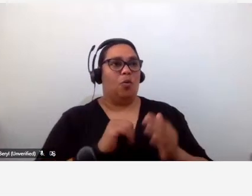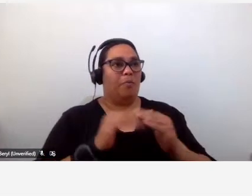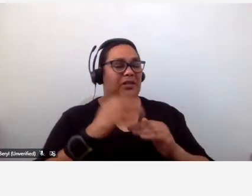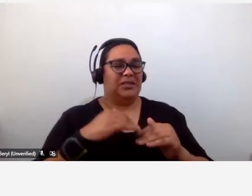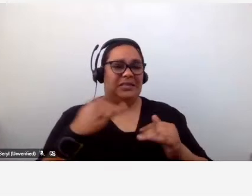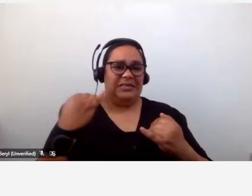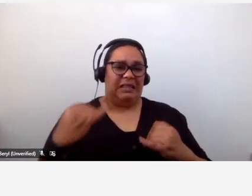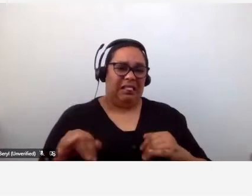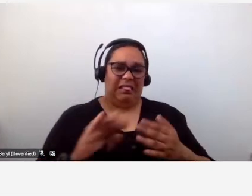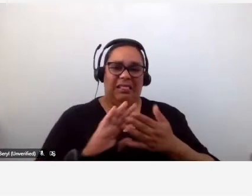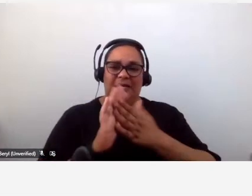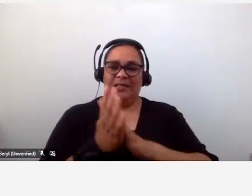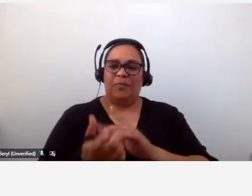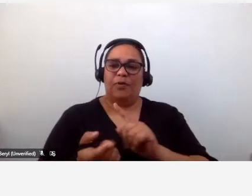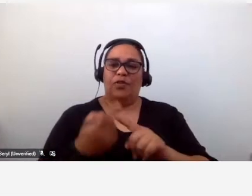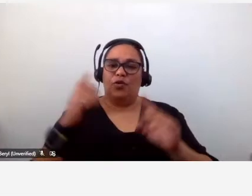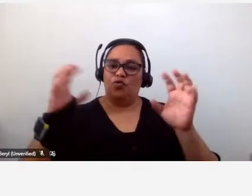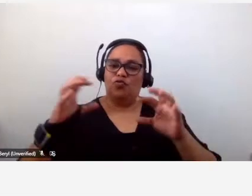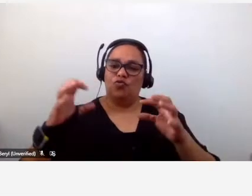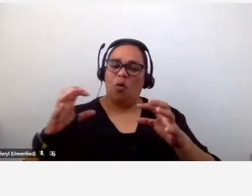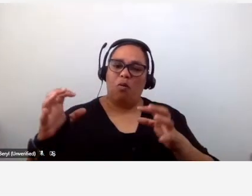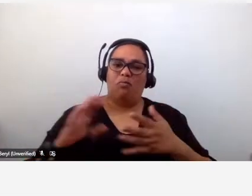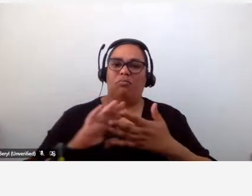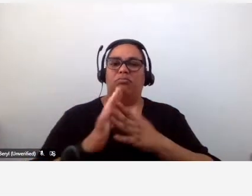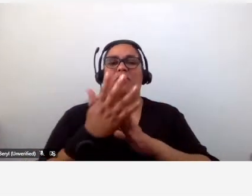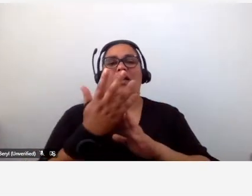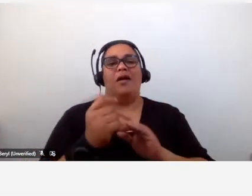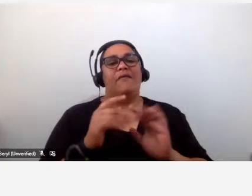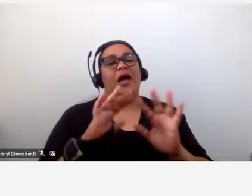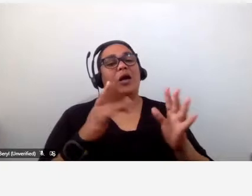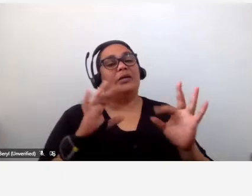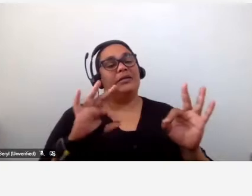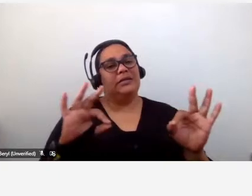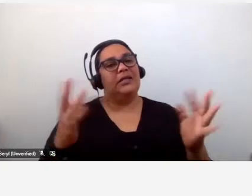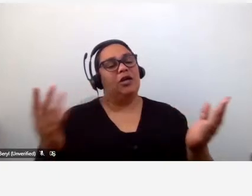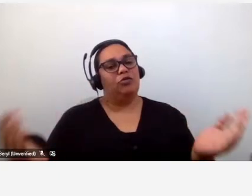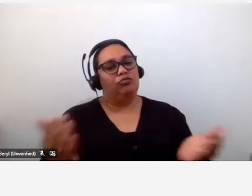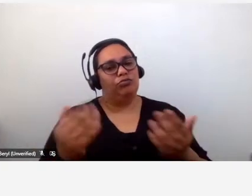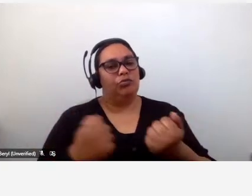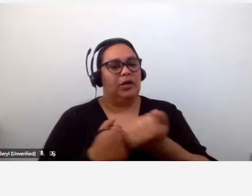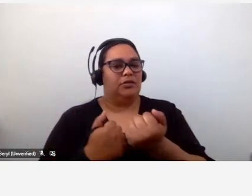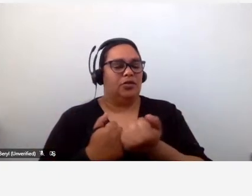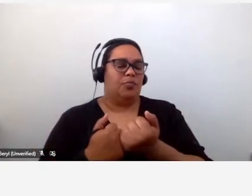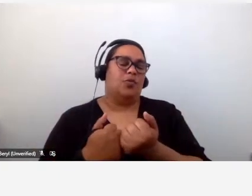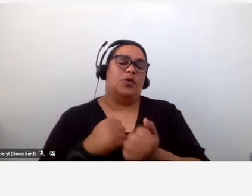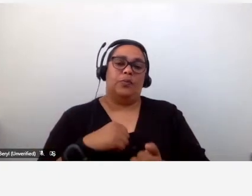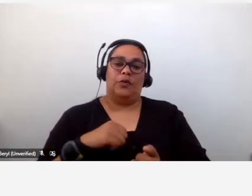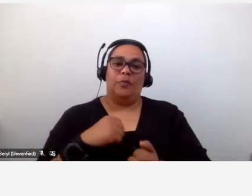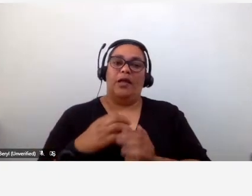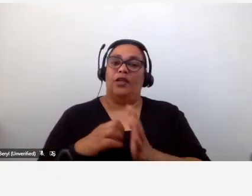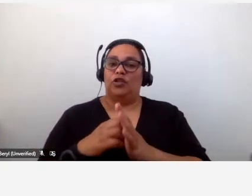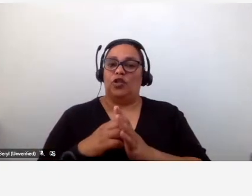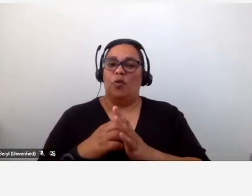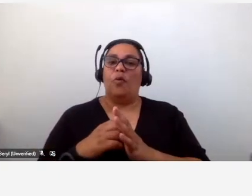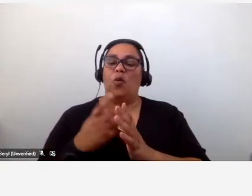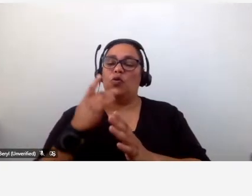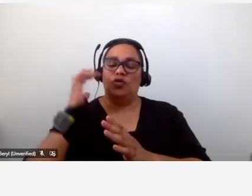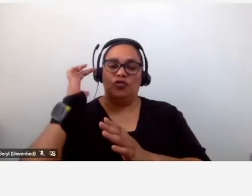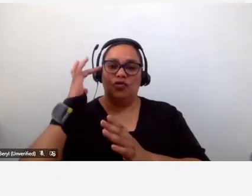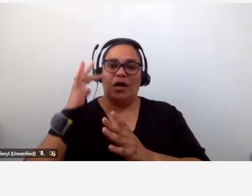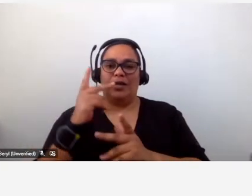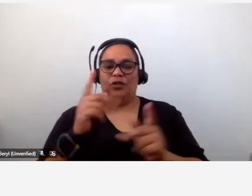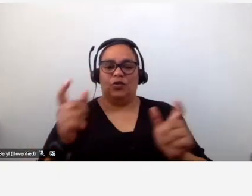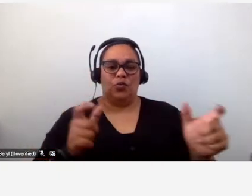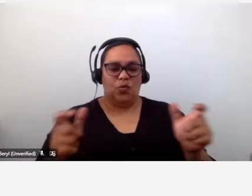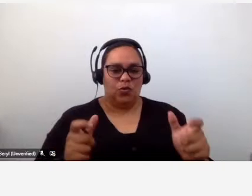horribly damaged by the storms, for example. So how do we enable and assist municipalities, for example, that struggle to maintain